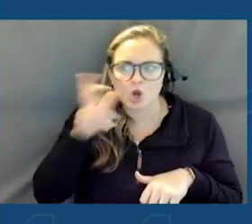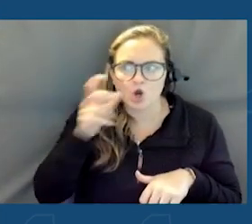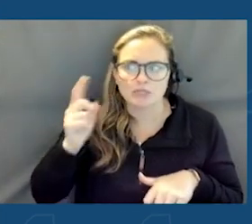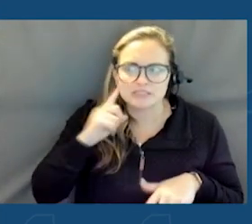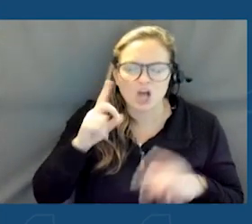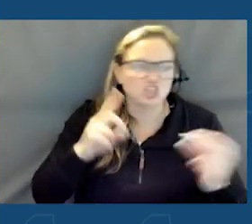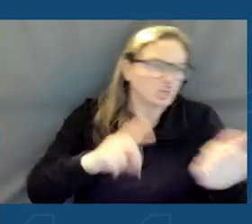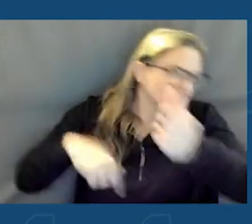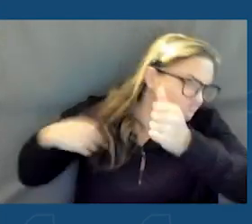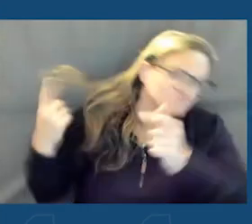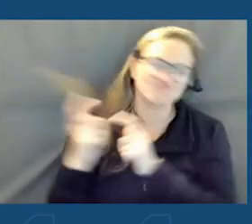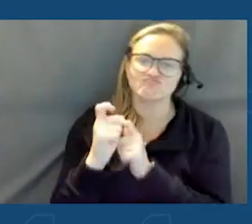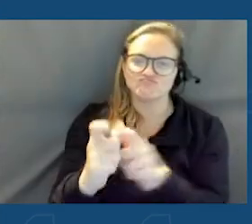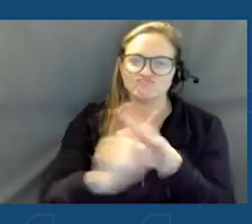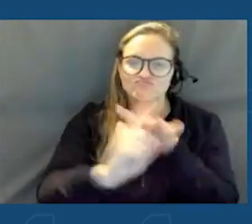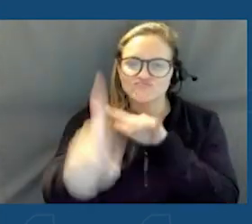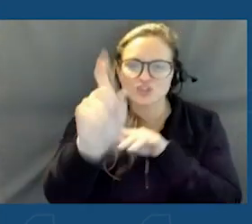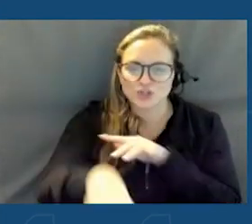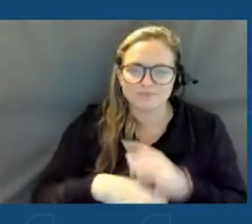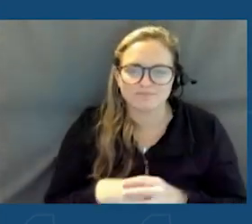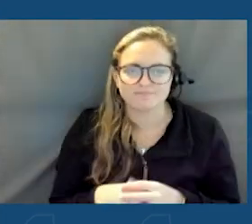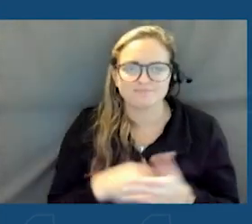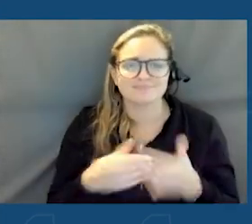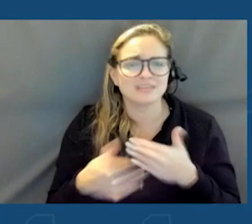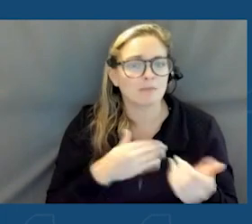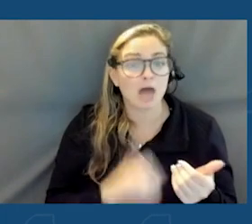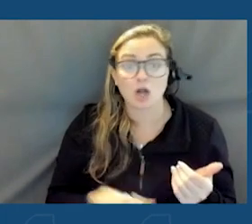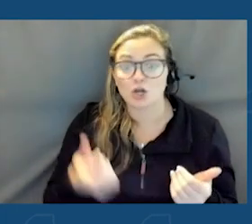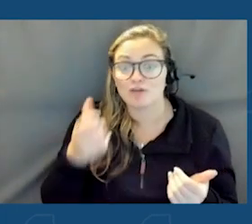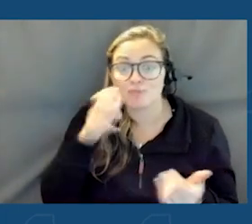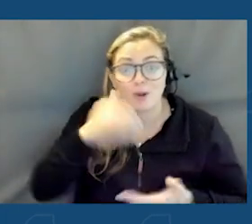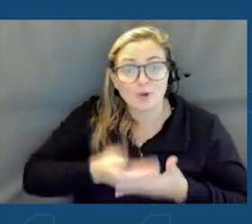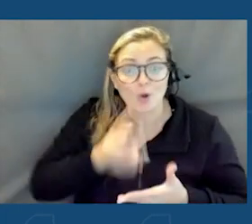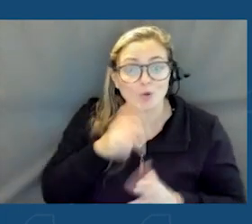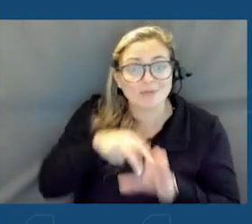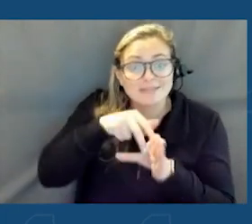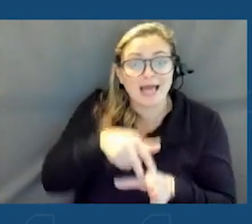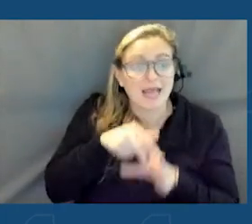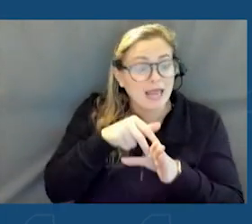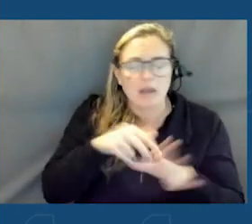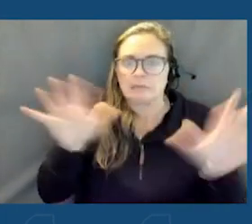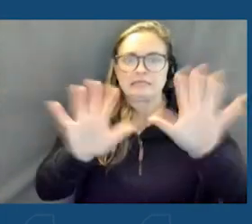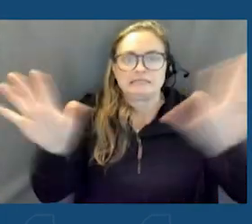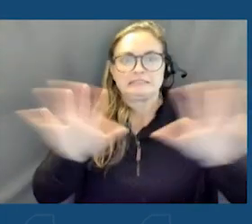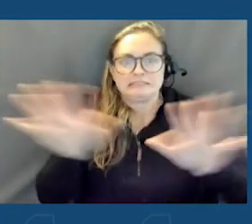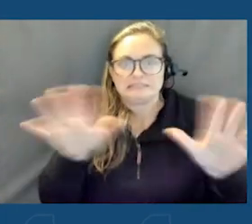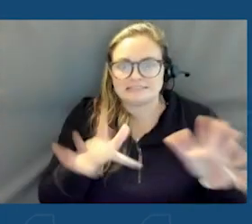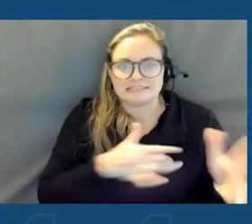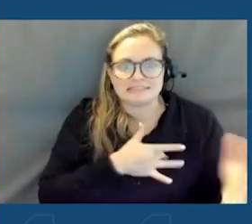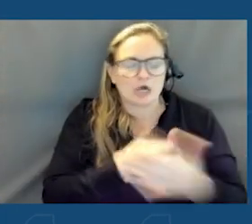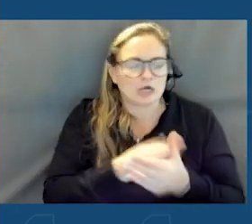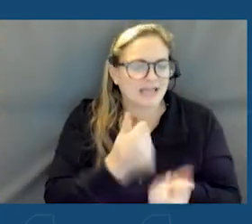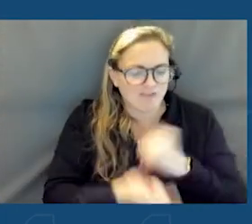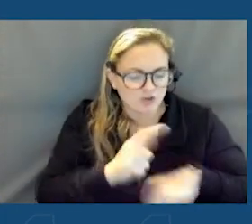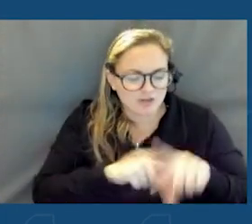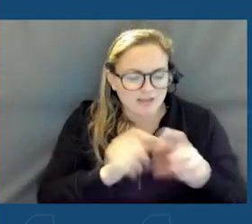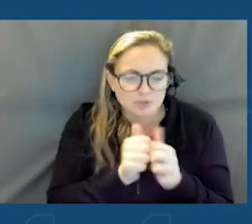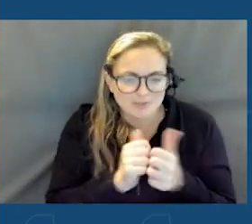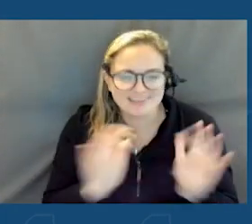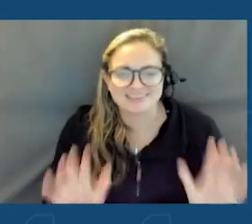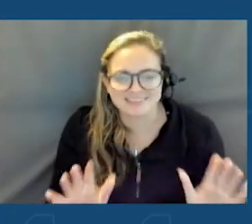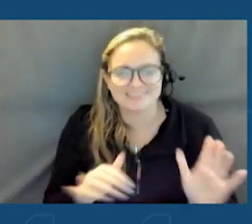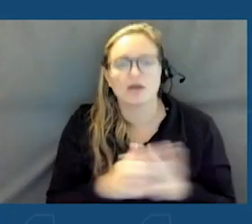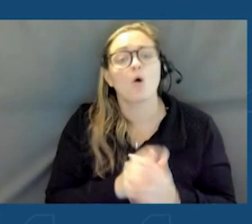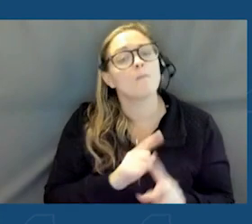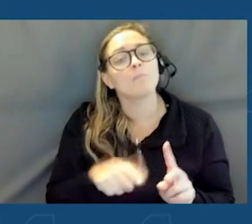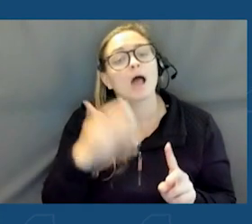race. Even if he had my little girl on his back, and he was 17 hands, and I had a heart attack every time she competed. But so I know